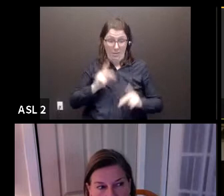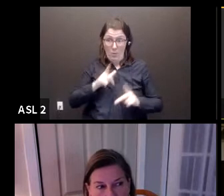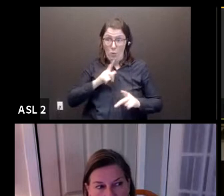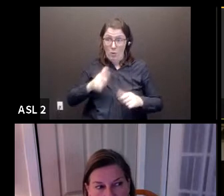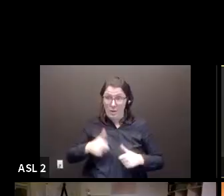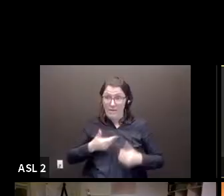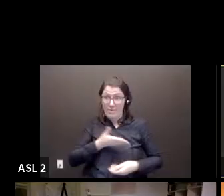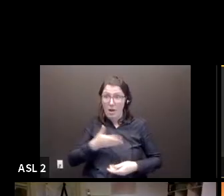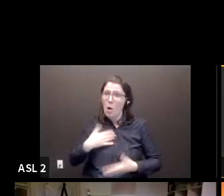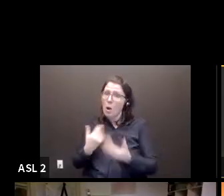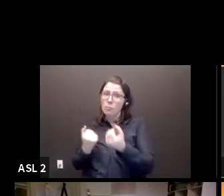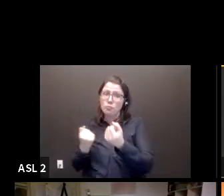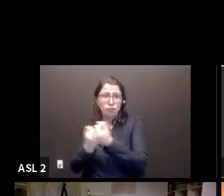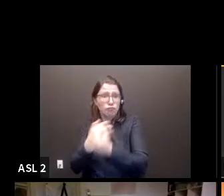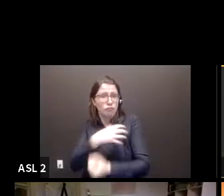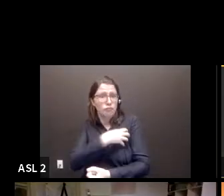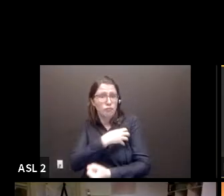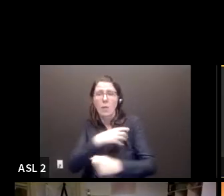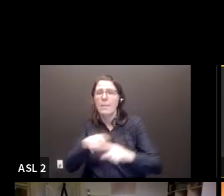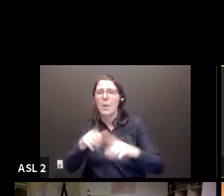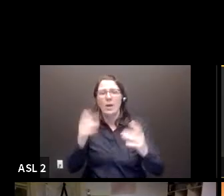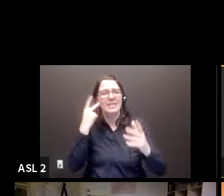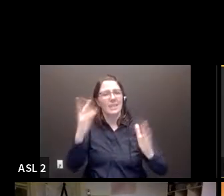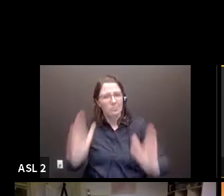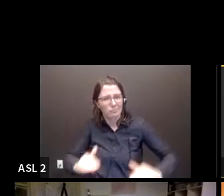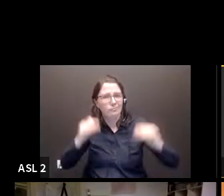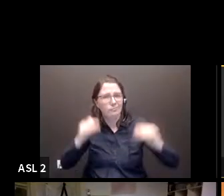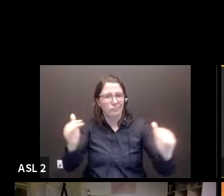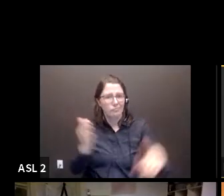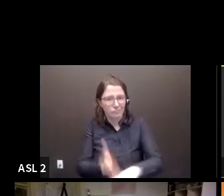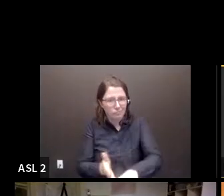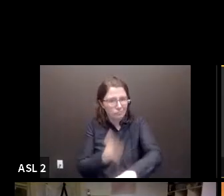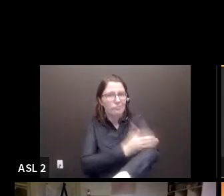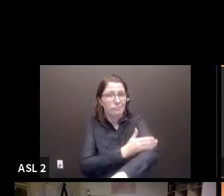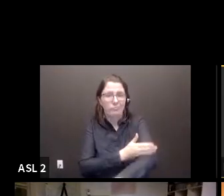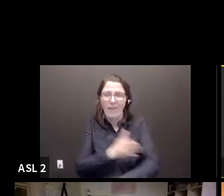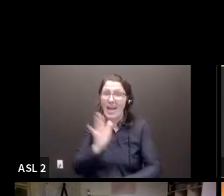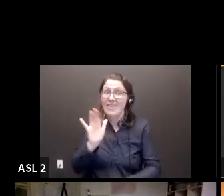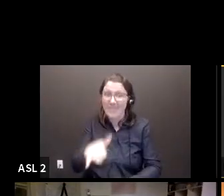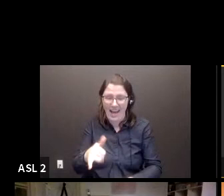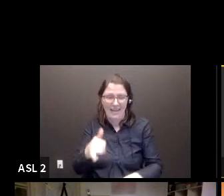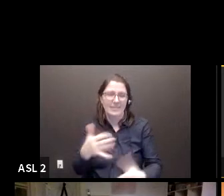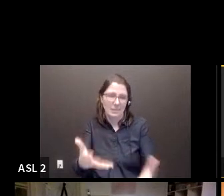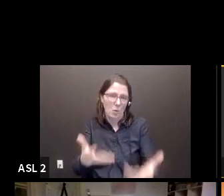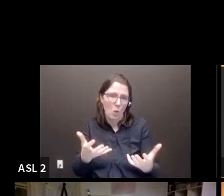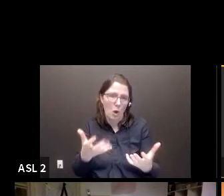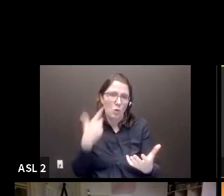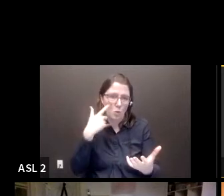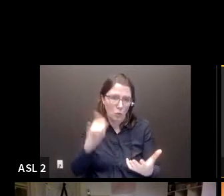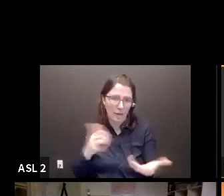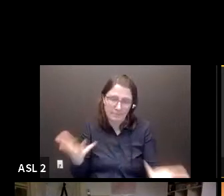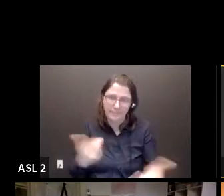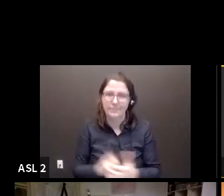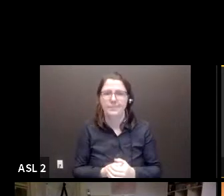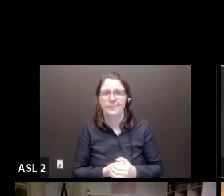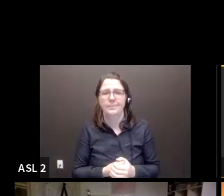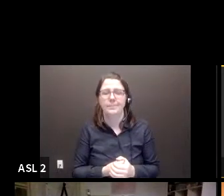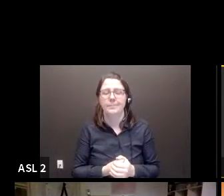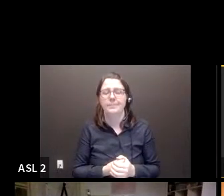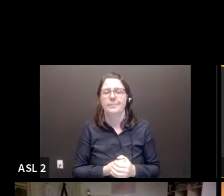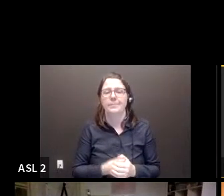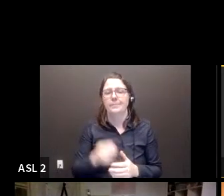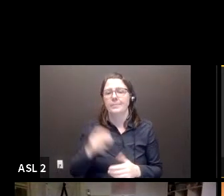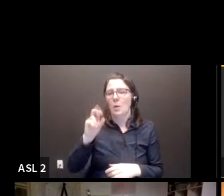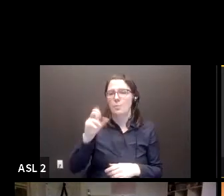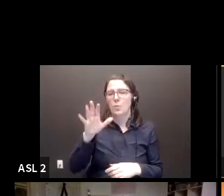significant change this is the change that they want to see thank you counselor and uh chair uh smallwood if i have one more